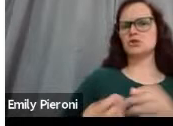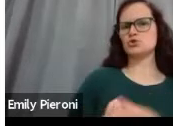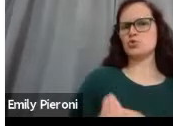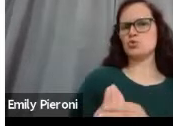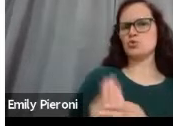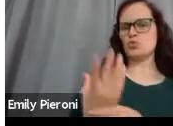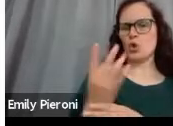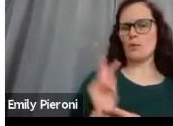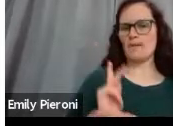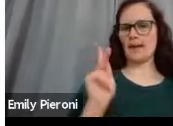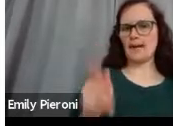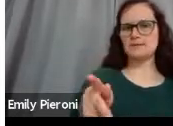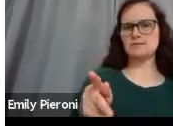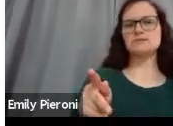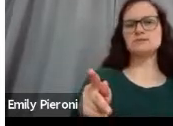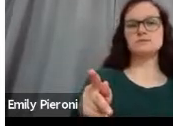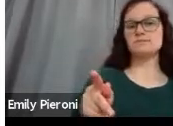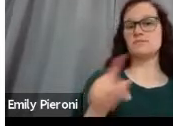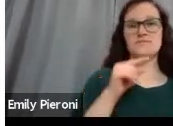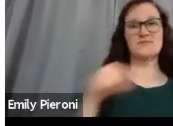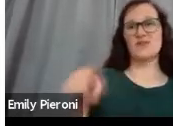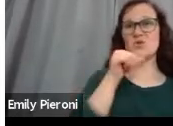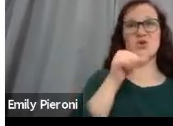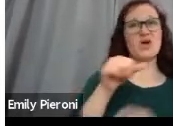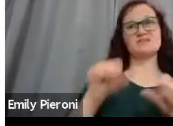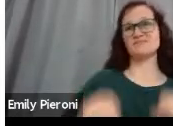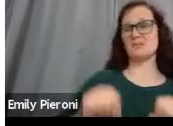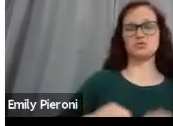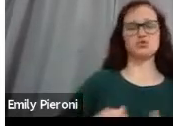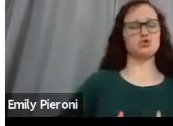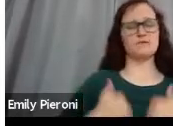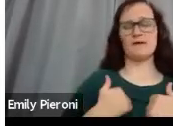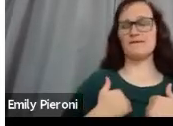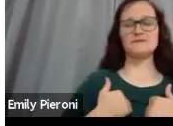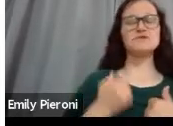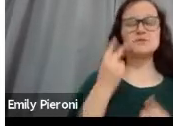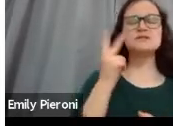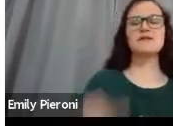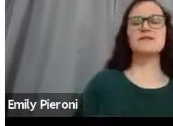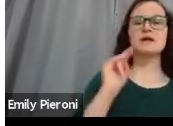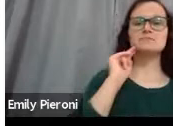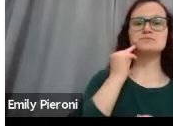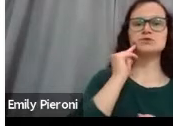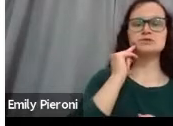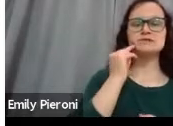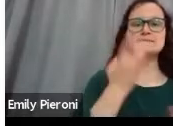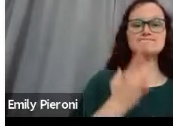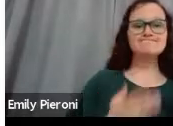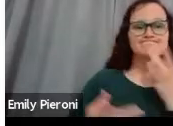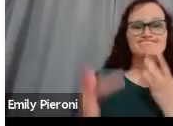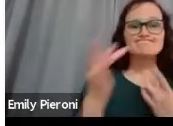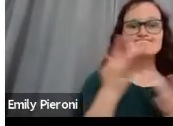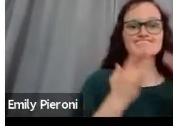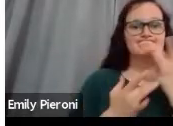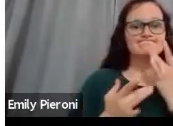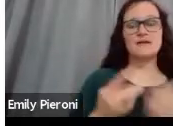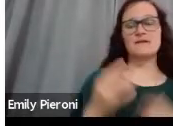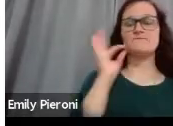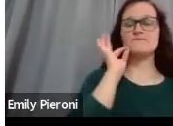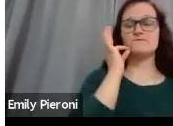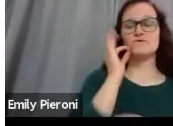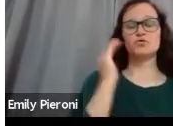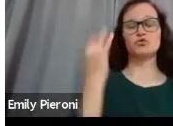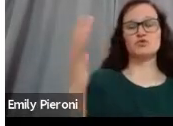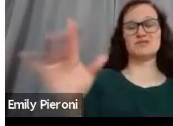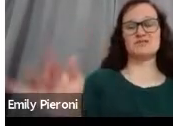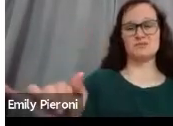less able, and that's where we start seeing micronutrient deficiencies in certain trees, including fruit trees.